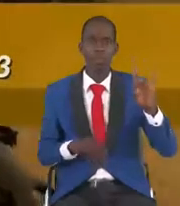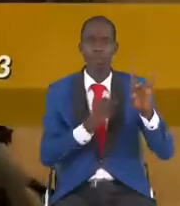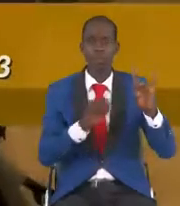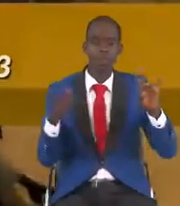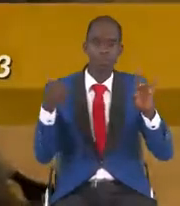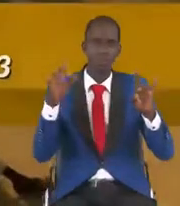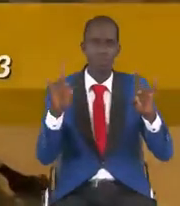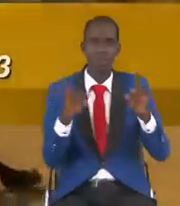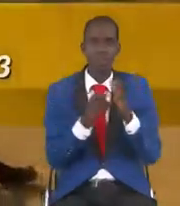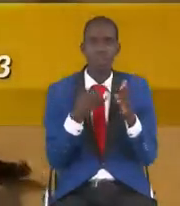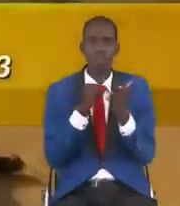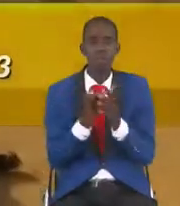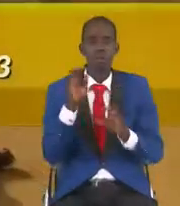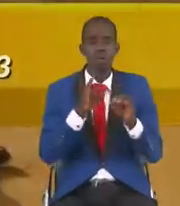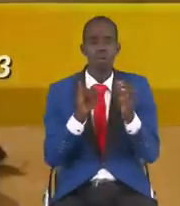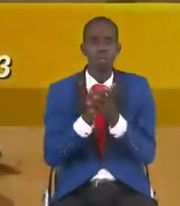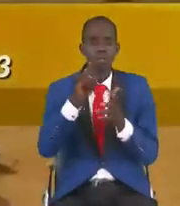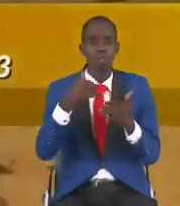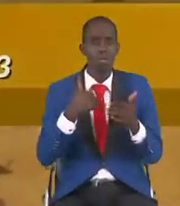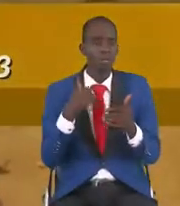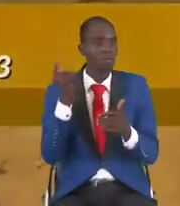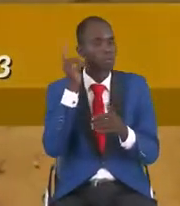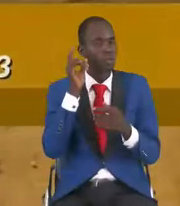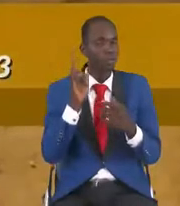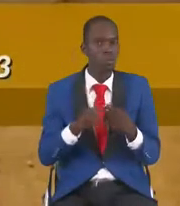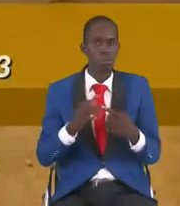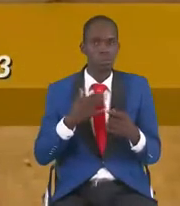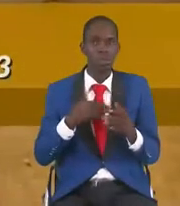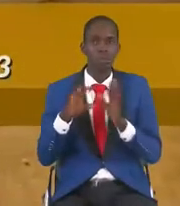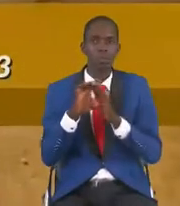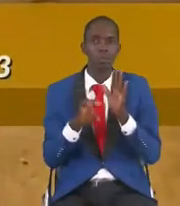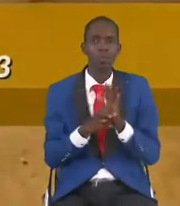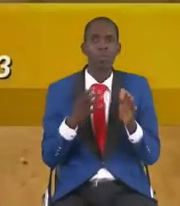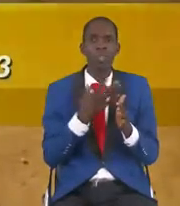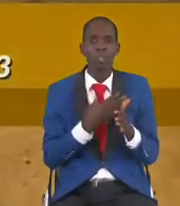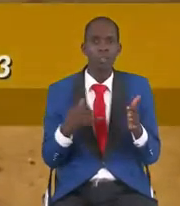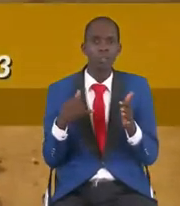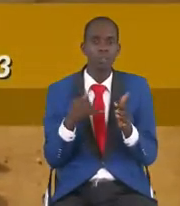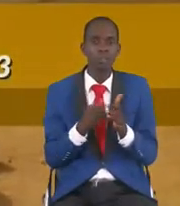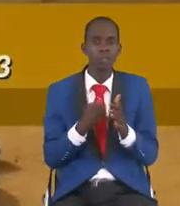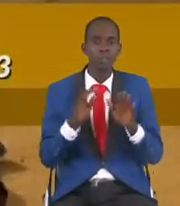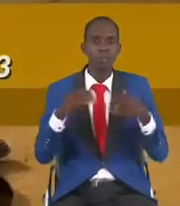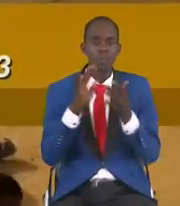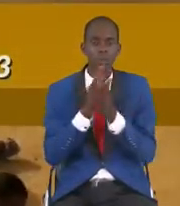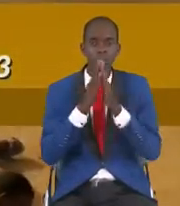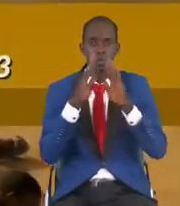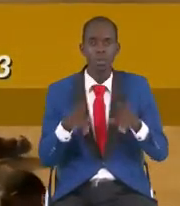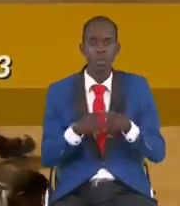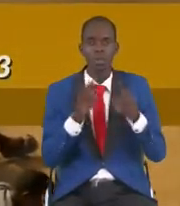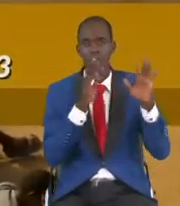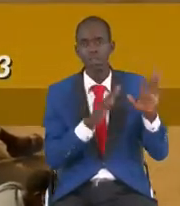commandments, then at thy peace being as a river, and thy righteousness as